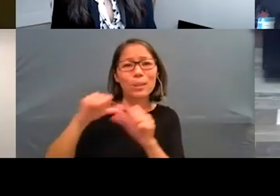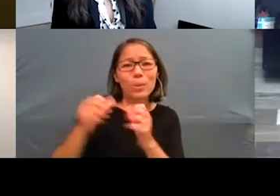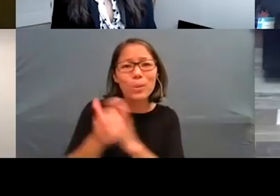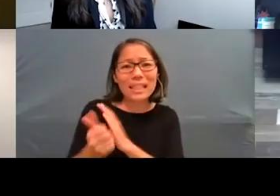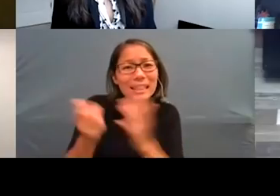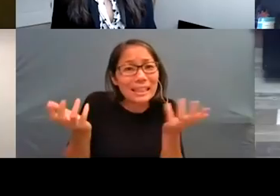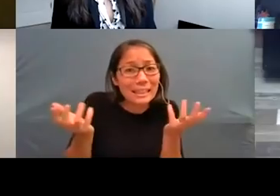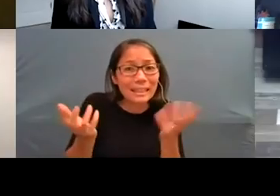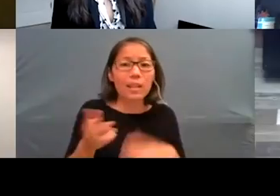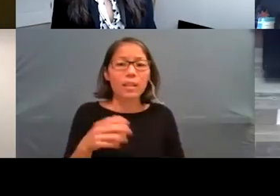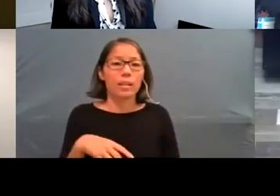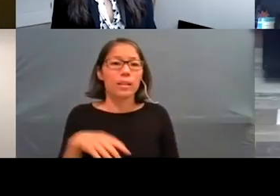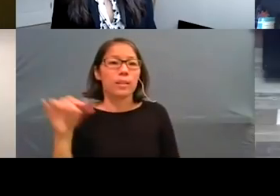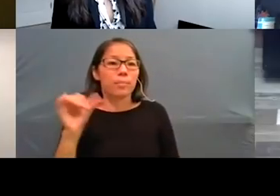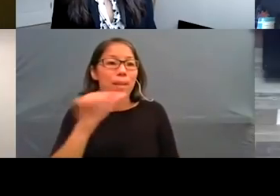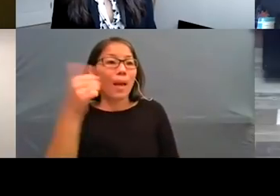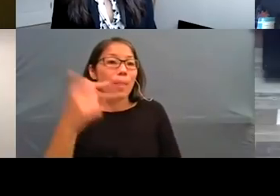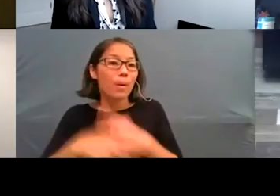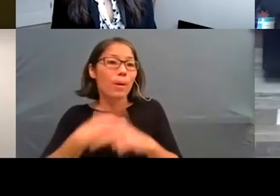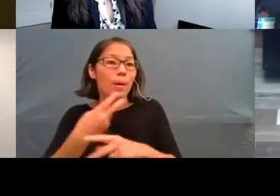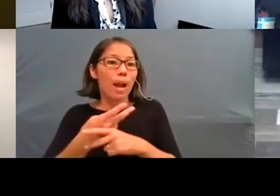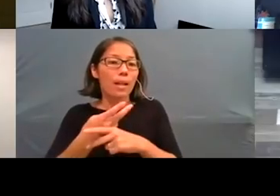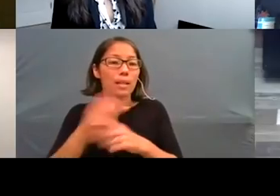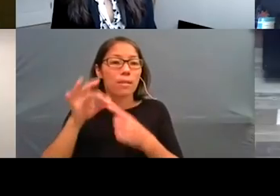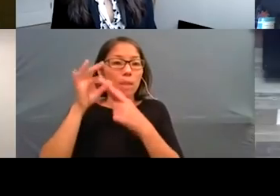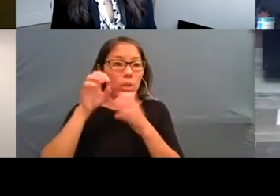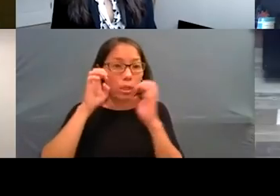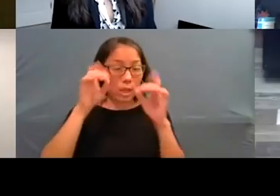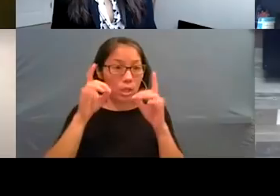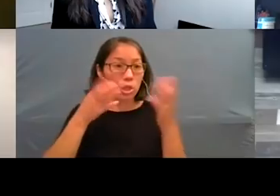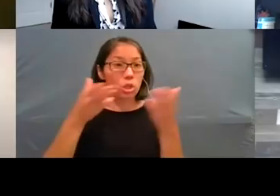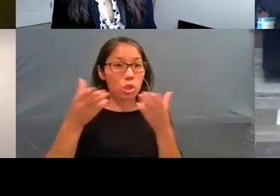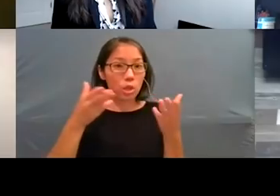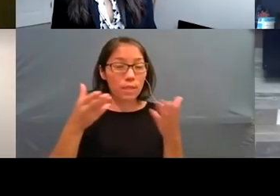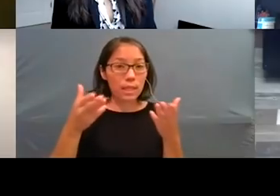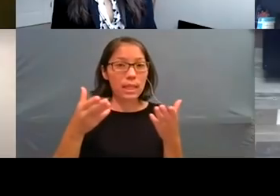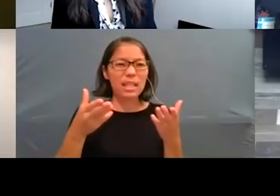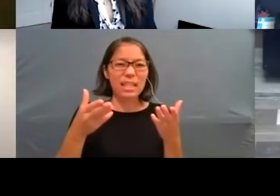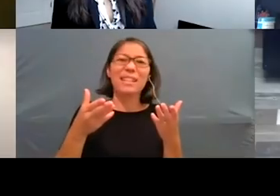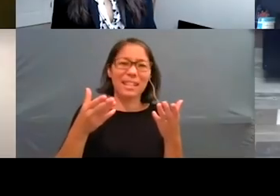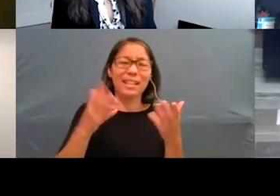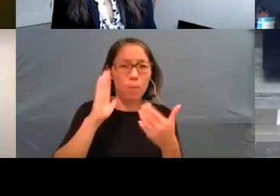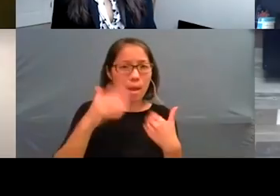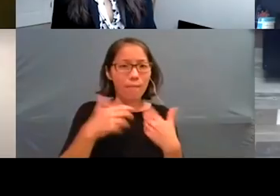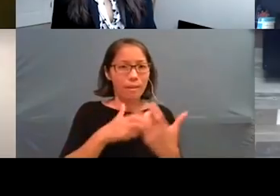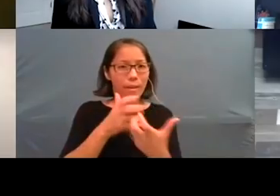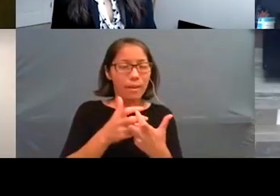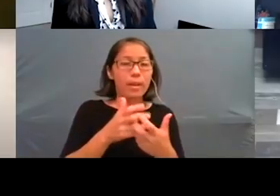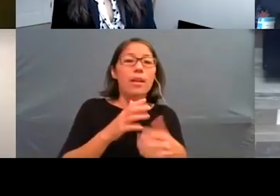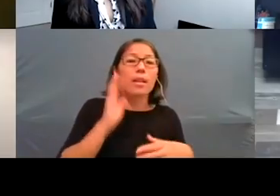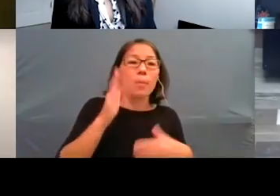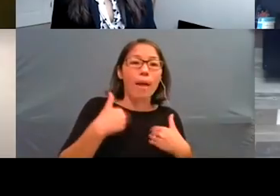Like the other types of just special education services, it's going to be undoubtedly a combination. There's going to be some synchronous live